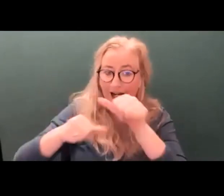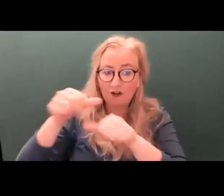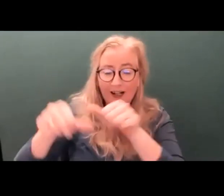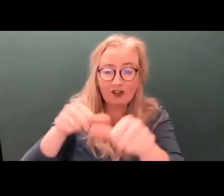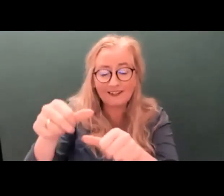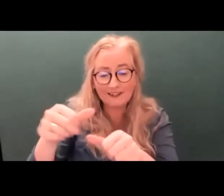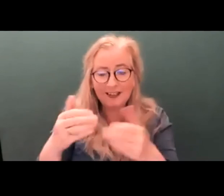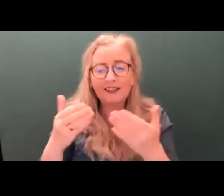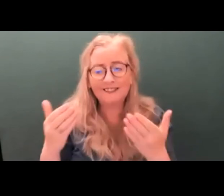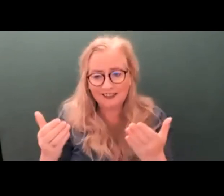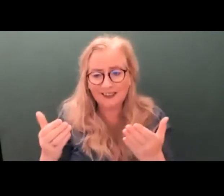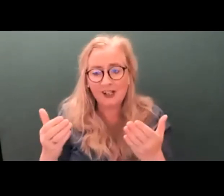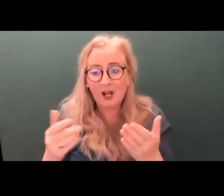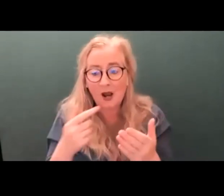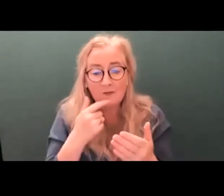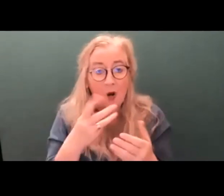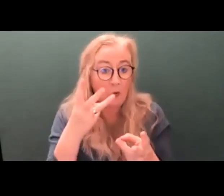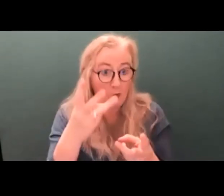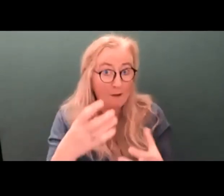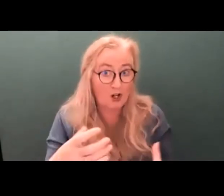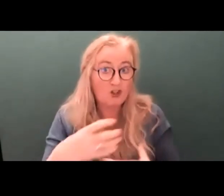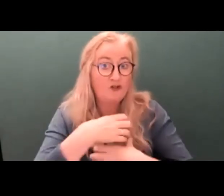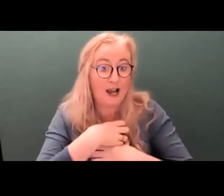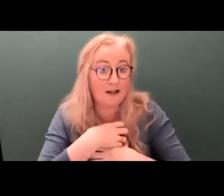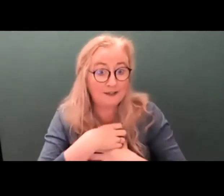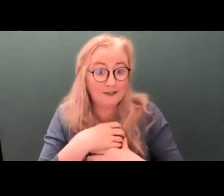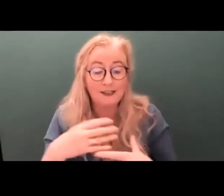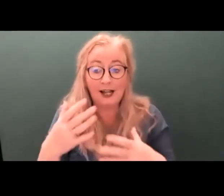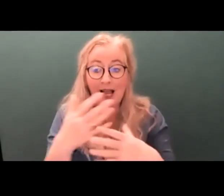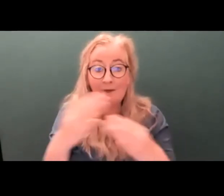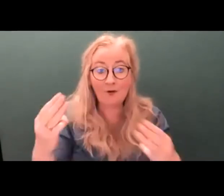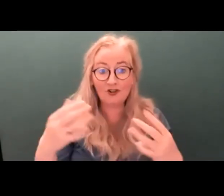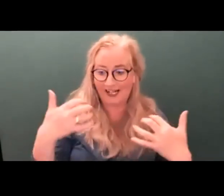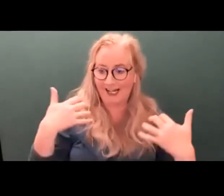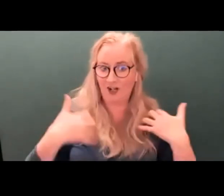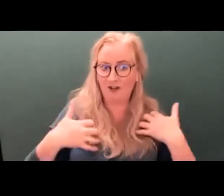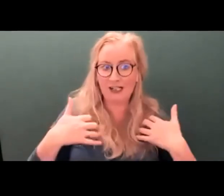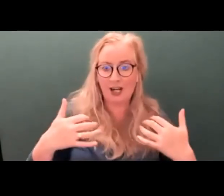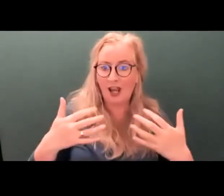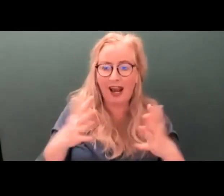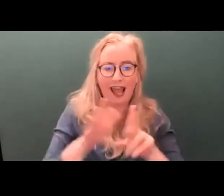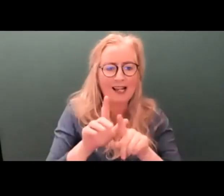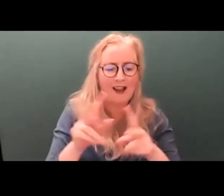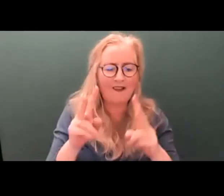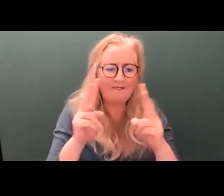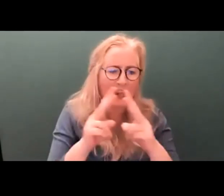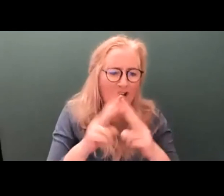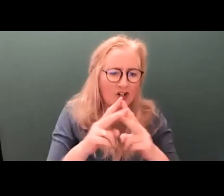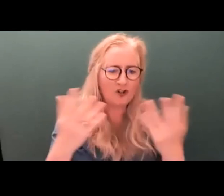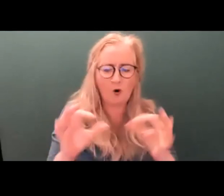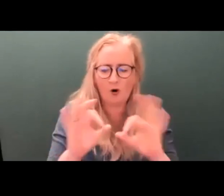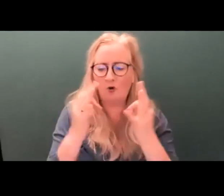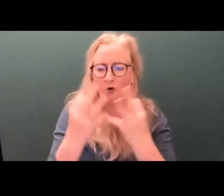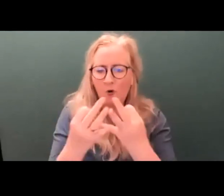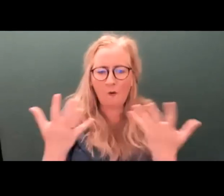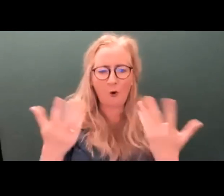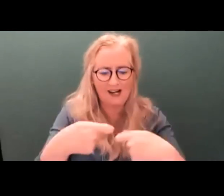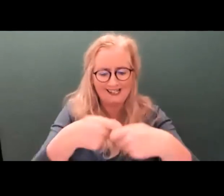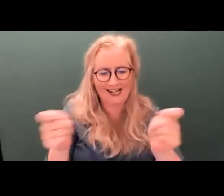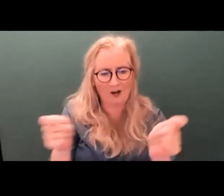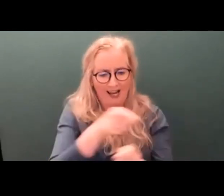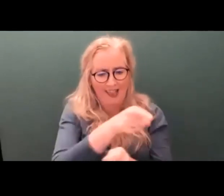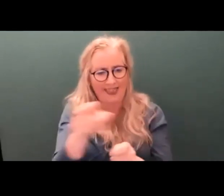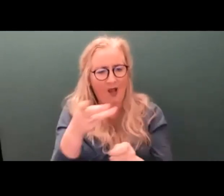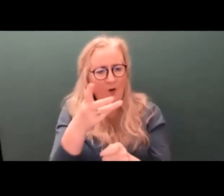amazingly shocked about the level of interest that a wider village or group or town has and the